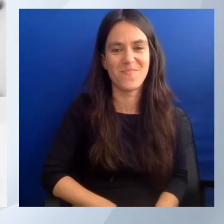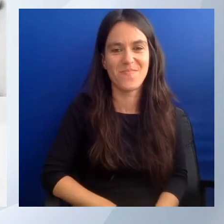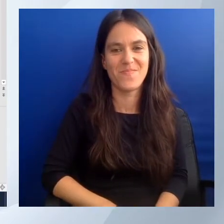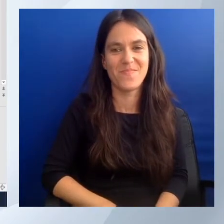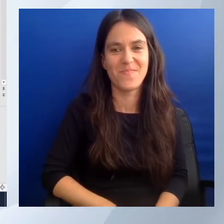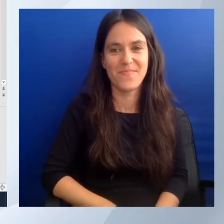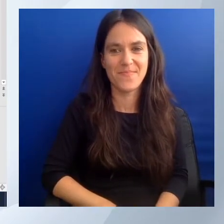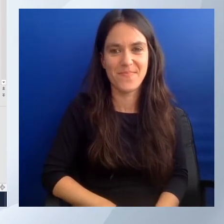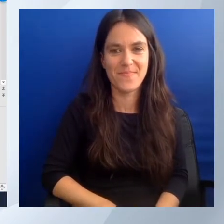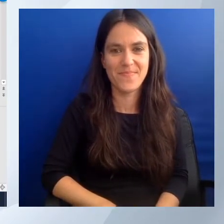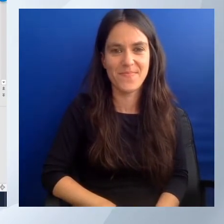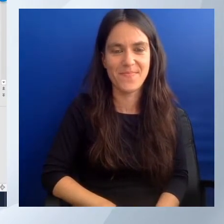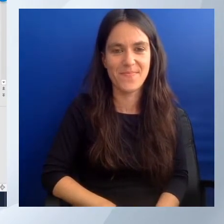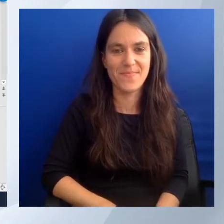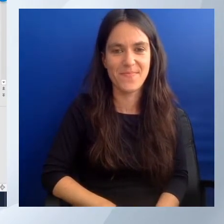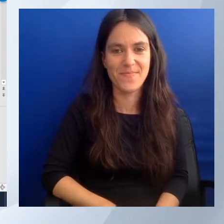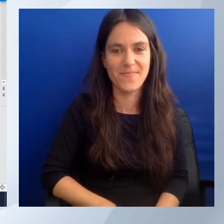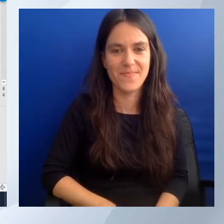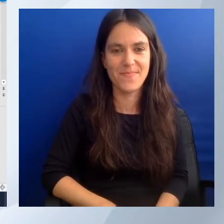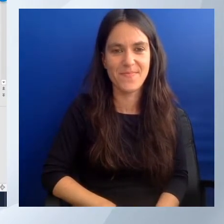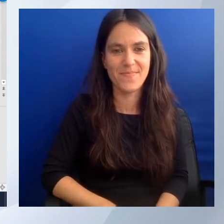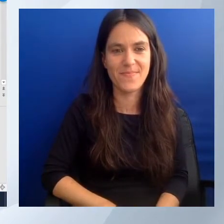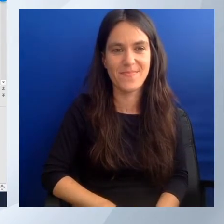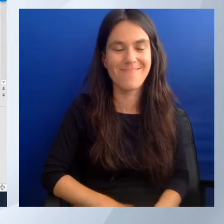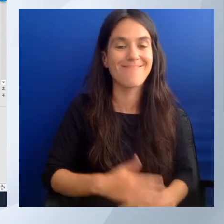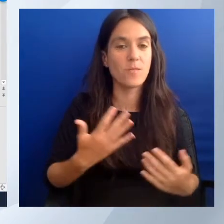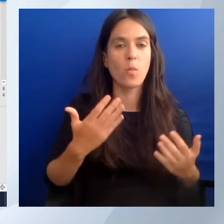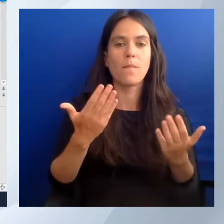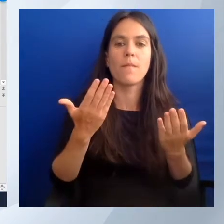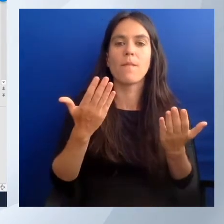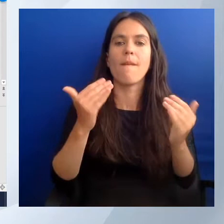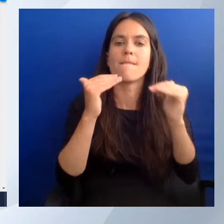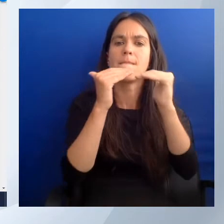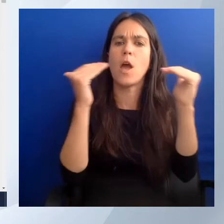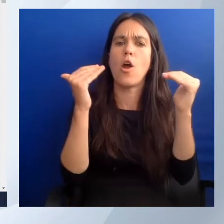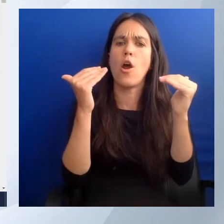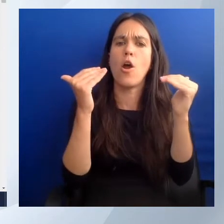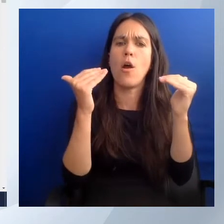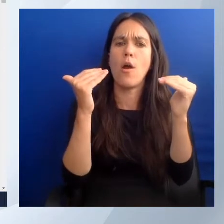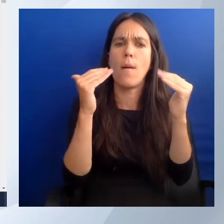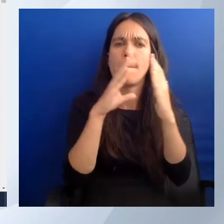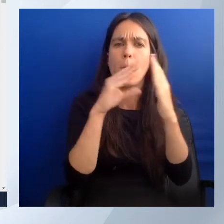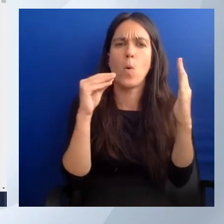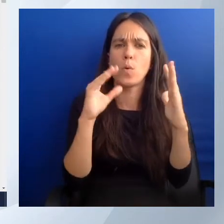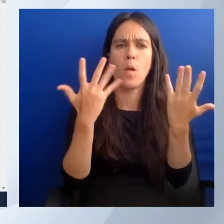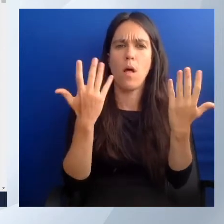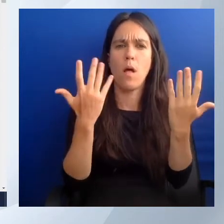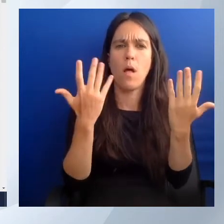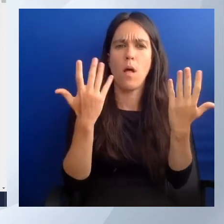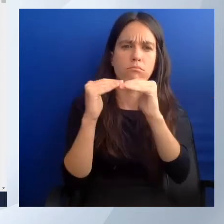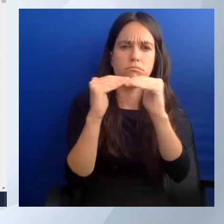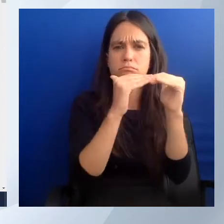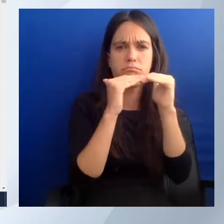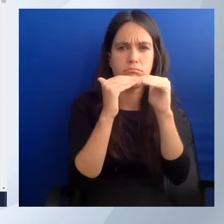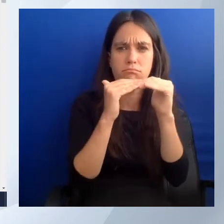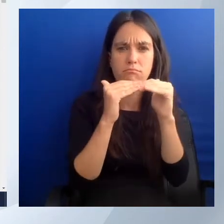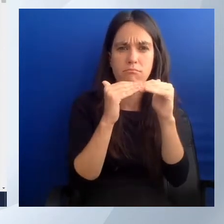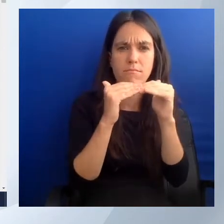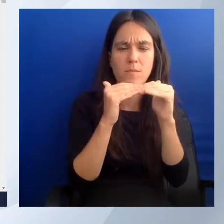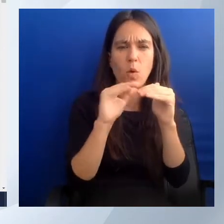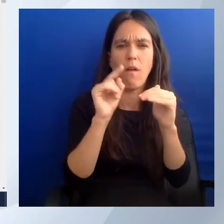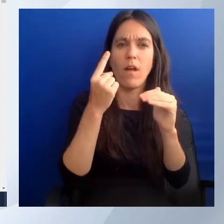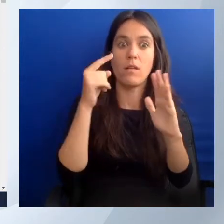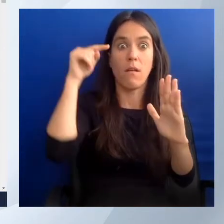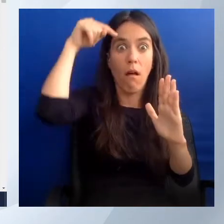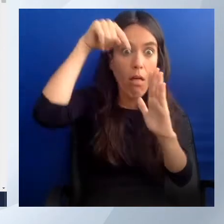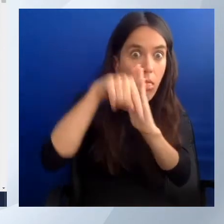So let's take a look at what Fairlearn can do for you in the case of group fairness. So before I dive into actually